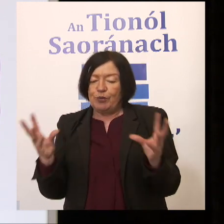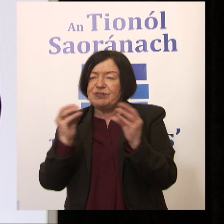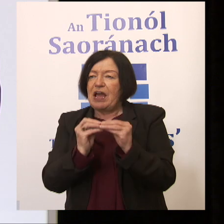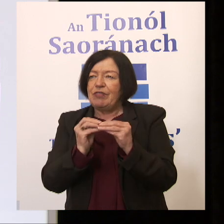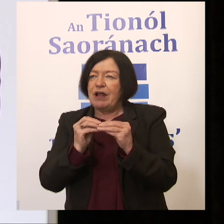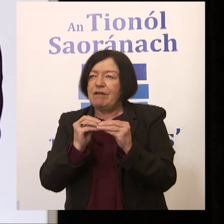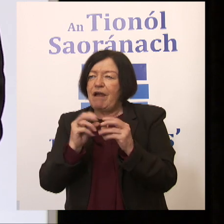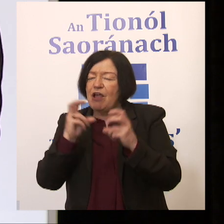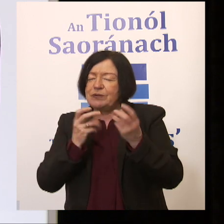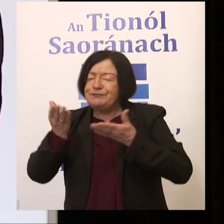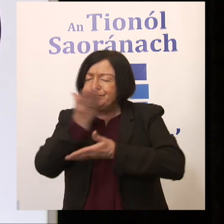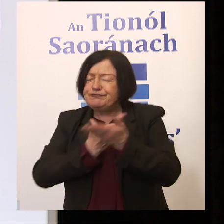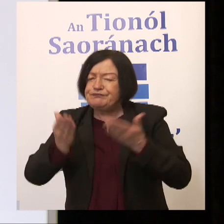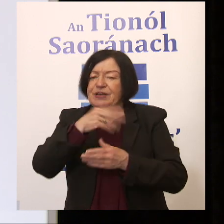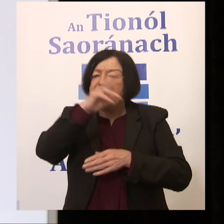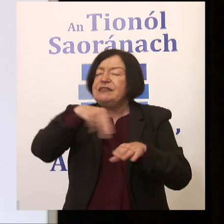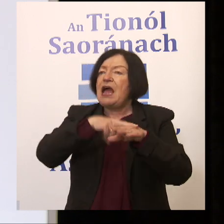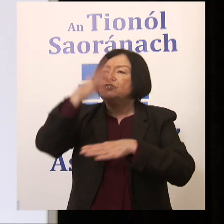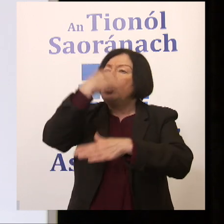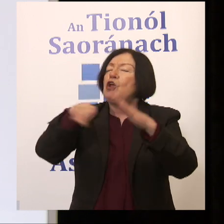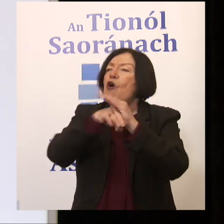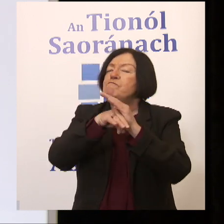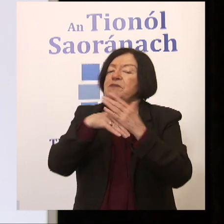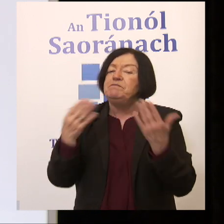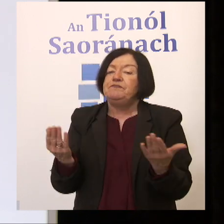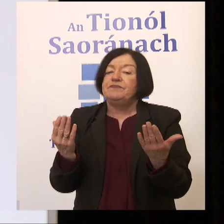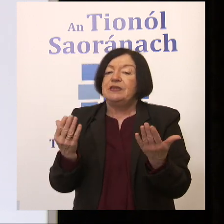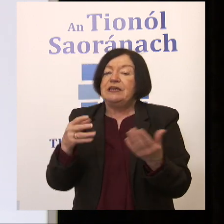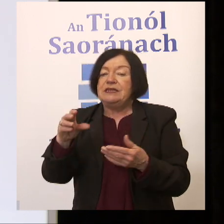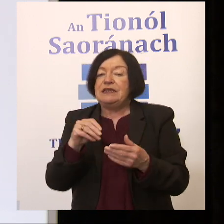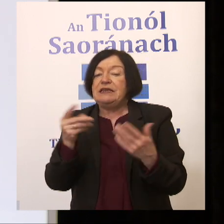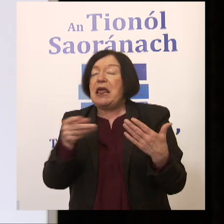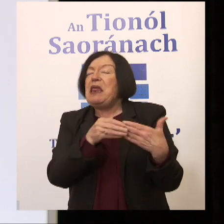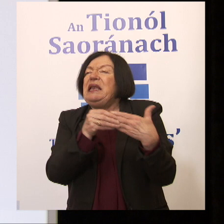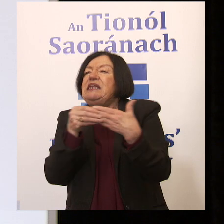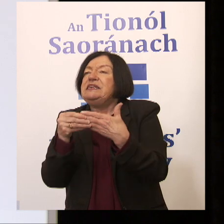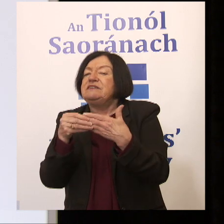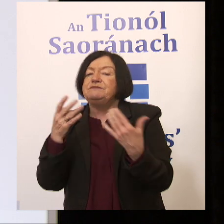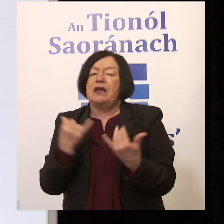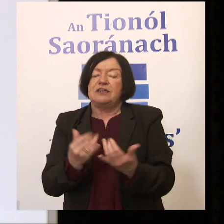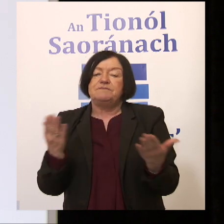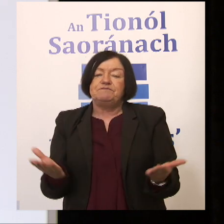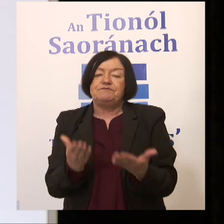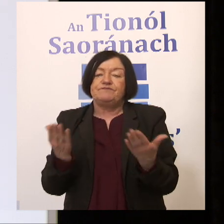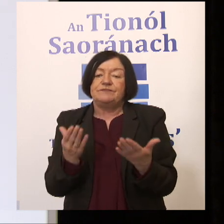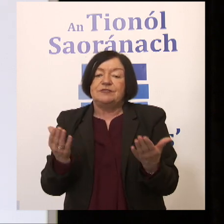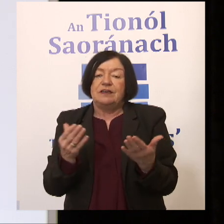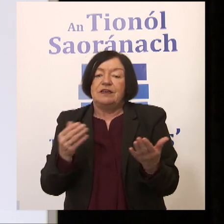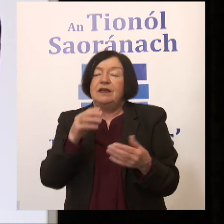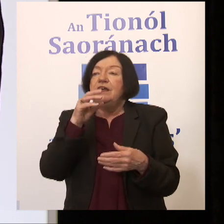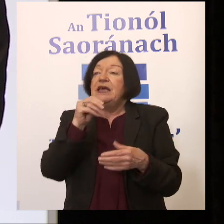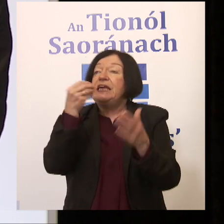might sort of say national government might naturally take the lead in certain areas like